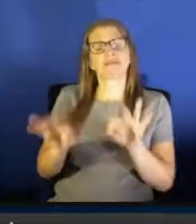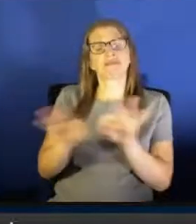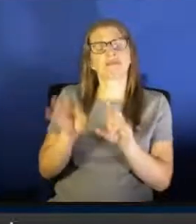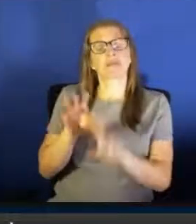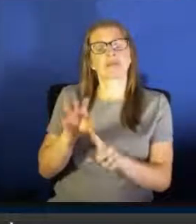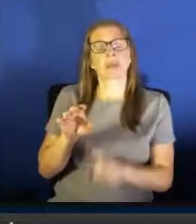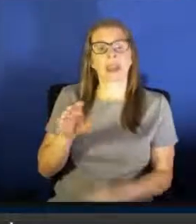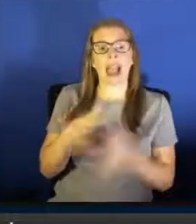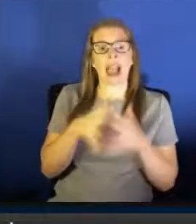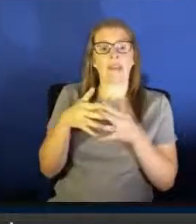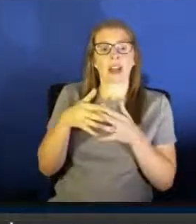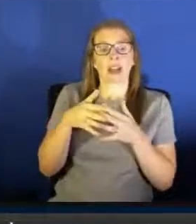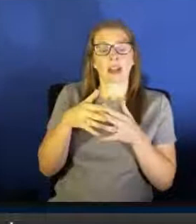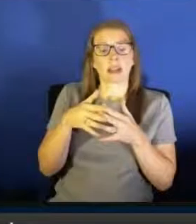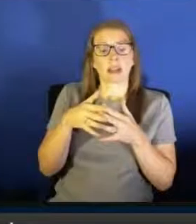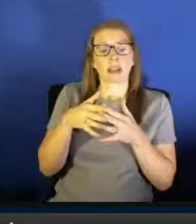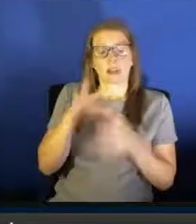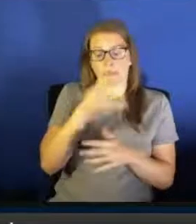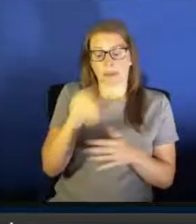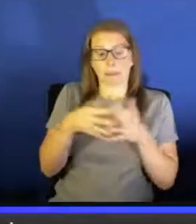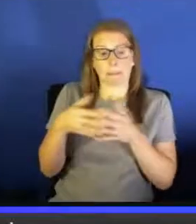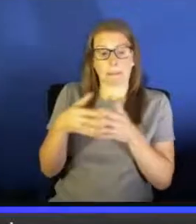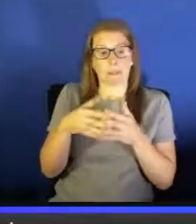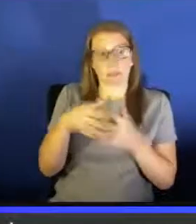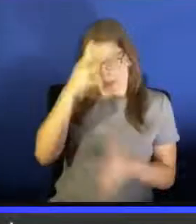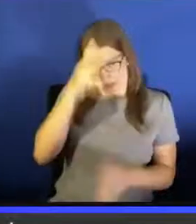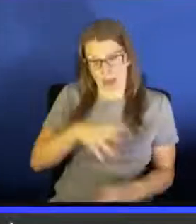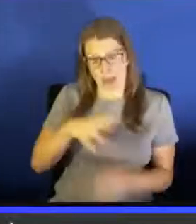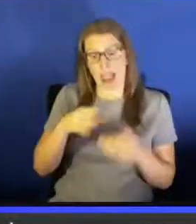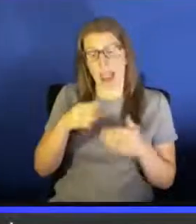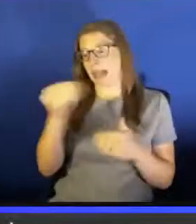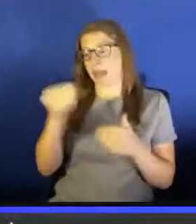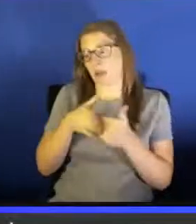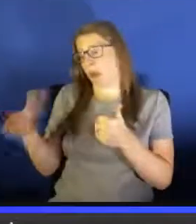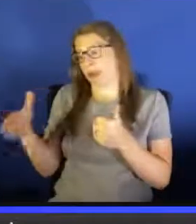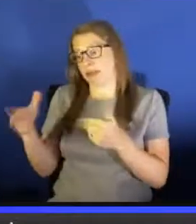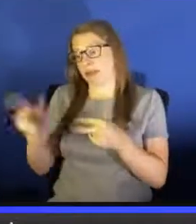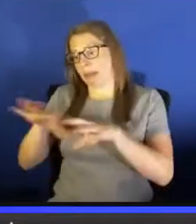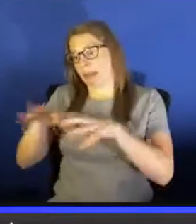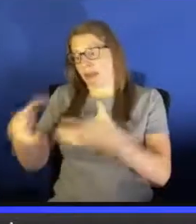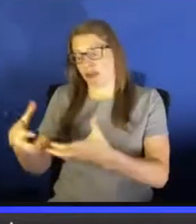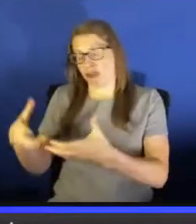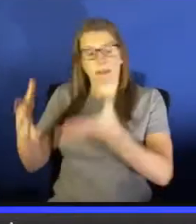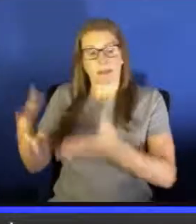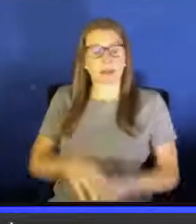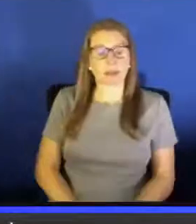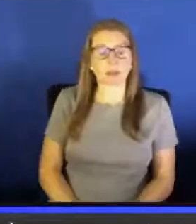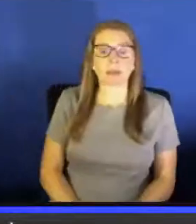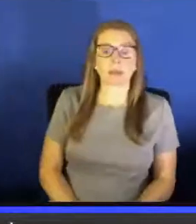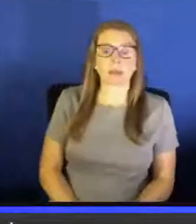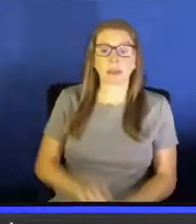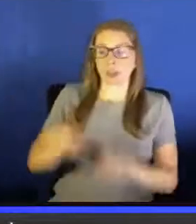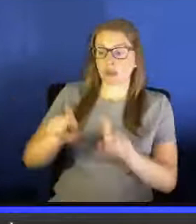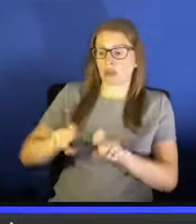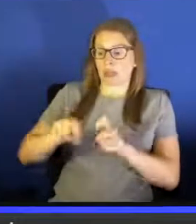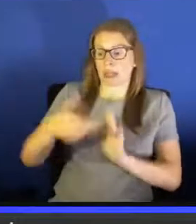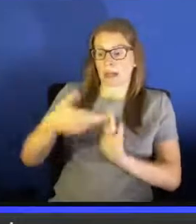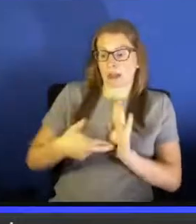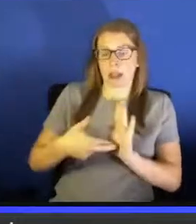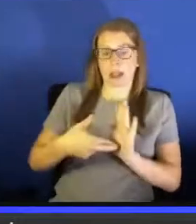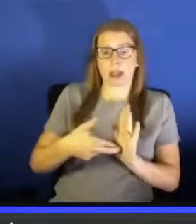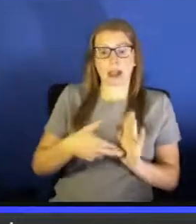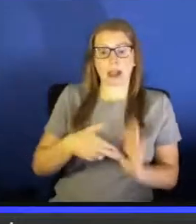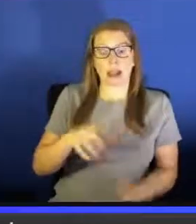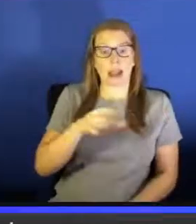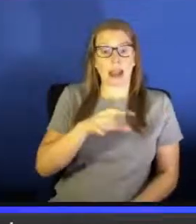men and the rest of the population. If you look at screening guidelines, right, African American men are asked to